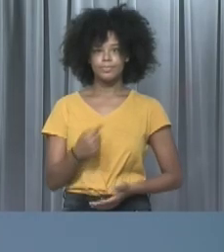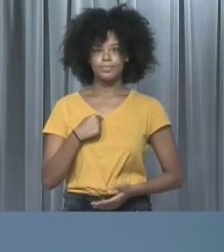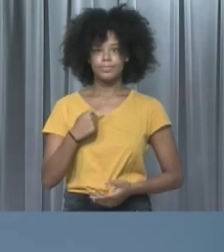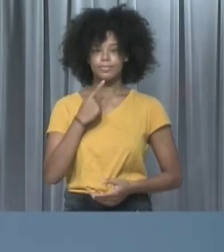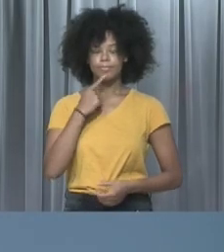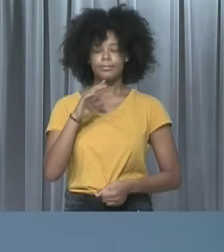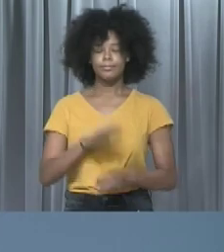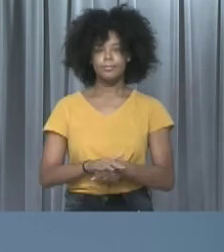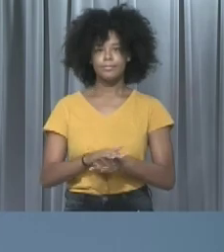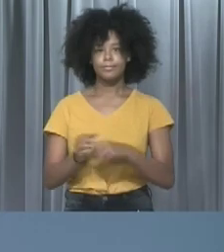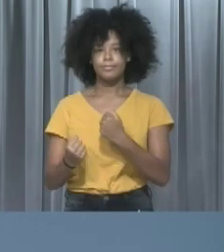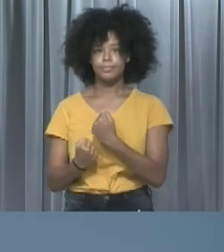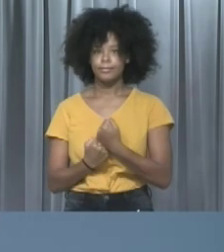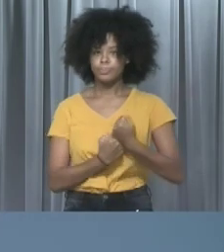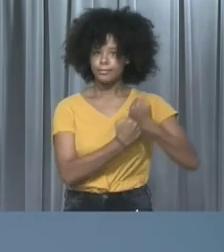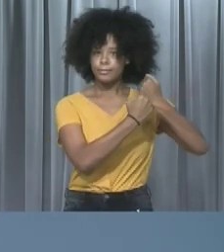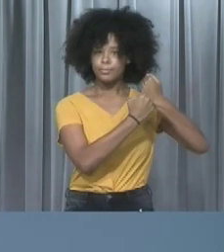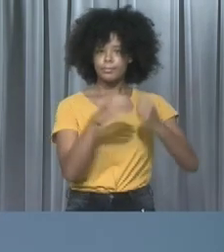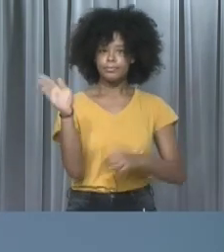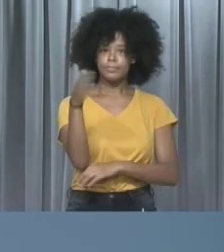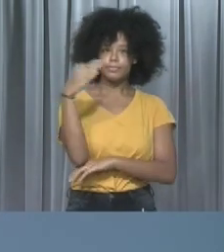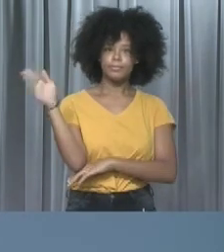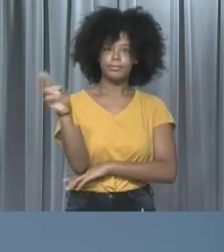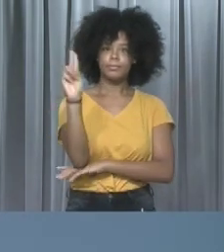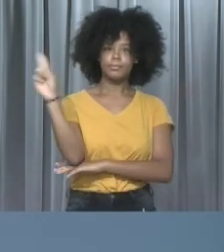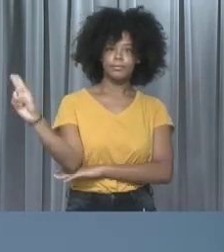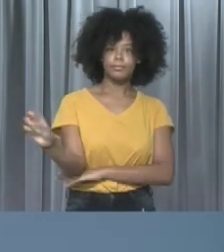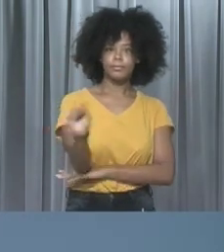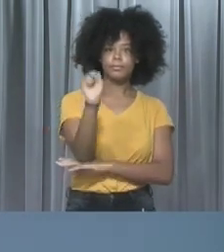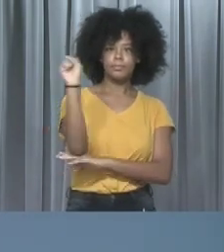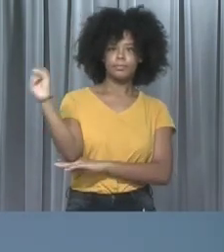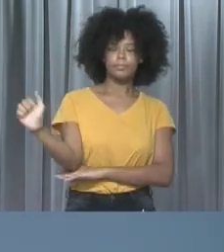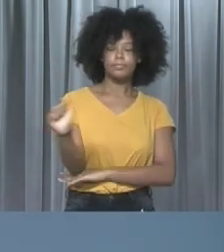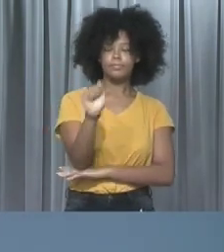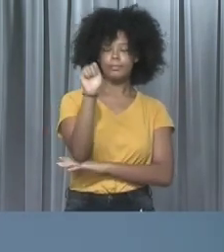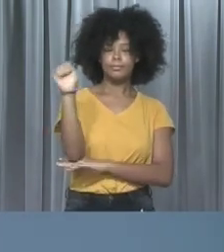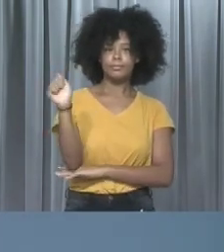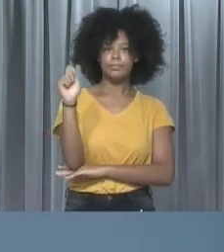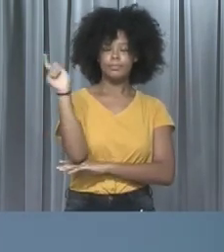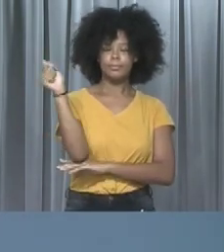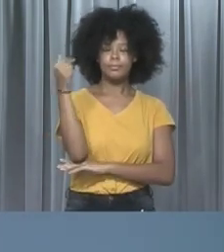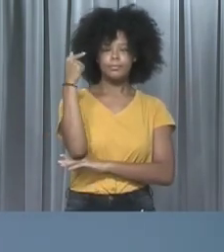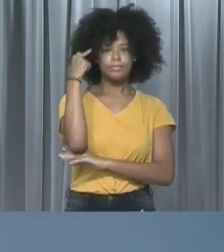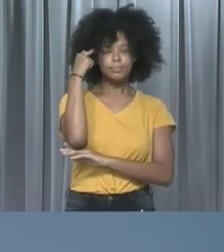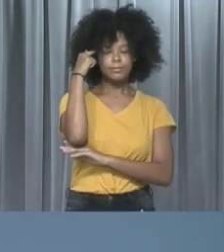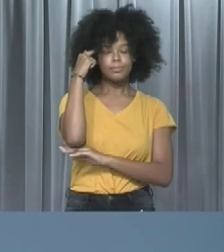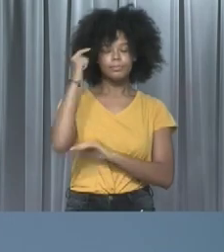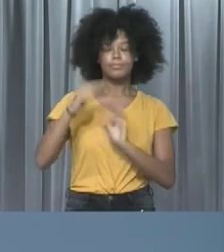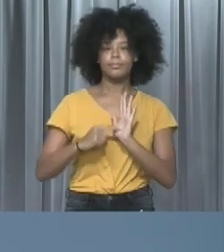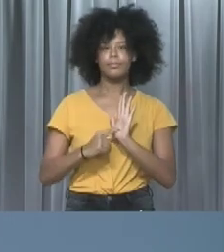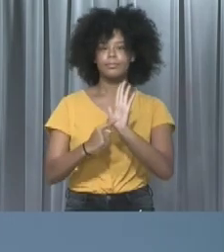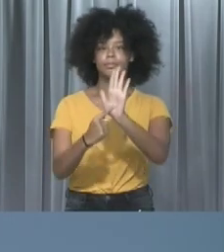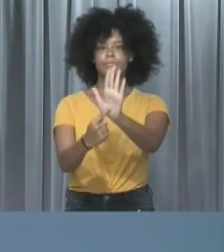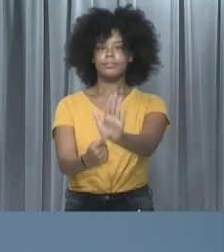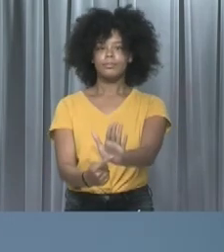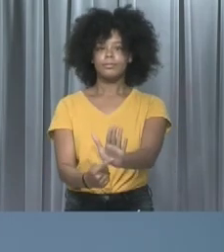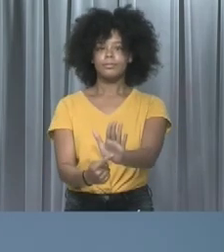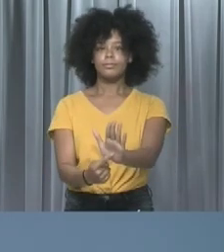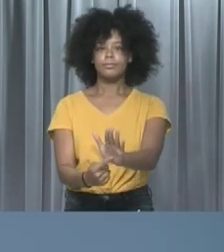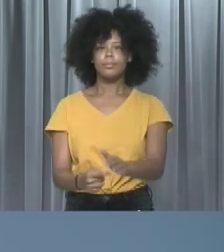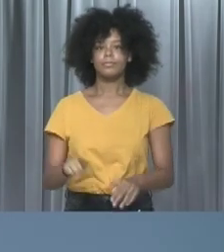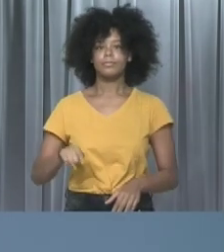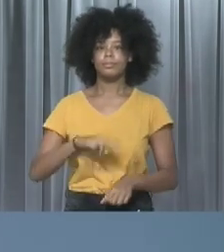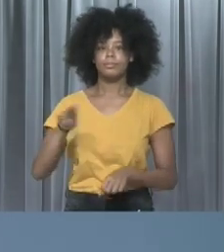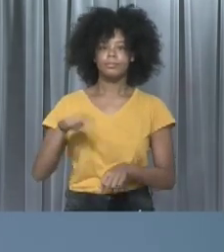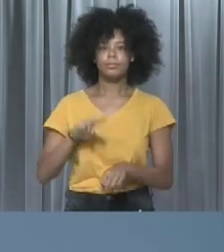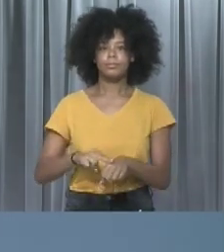I pledge allegiance to the flag of the United States of America and to the Republic for which it stands, one